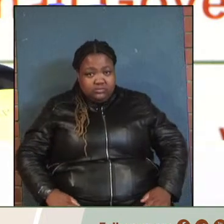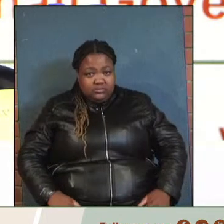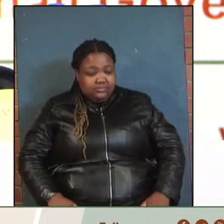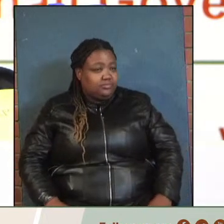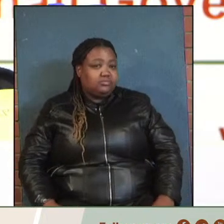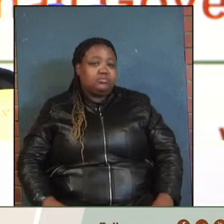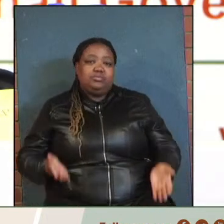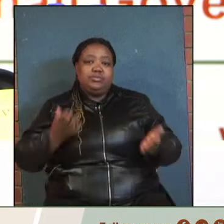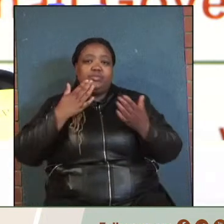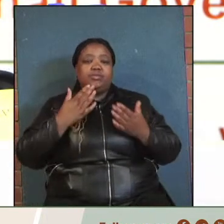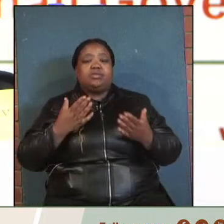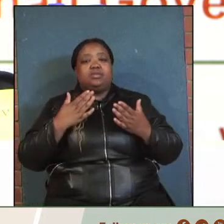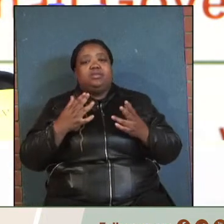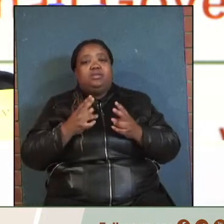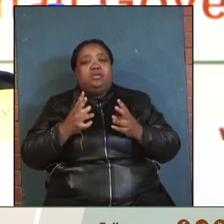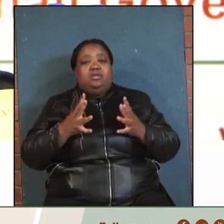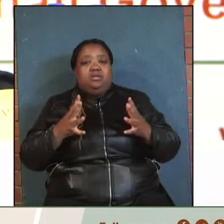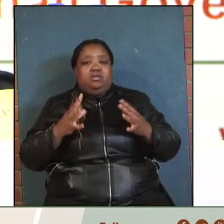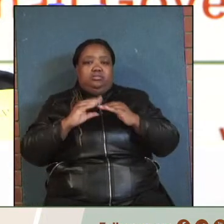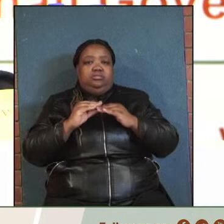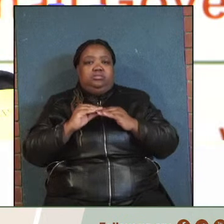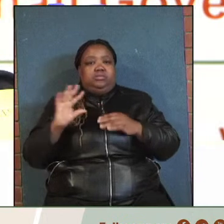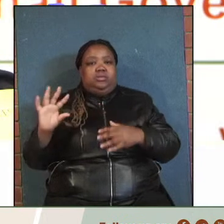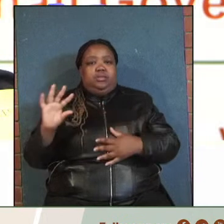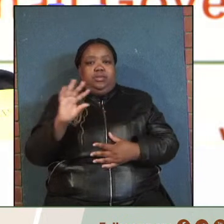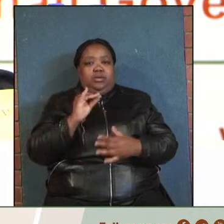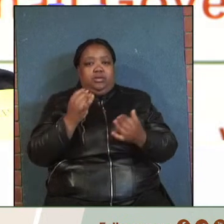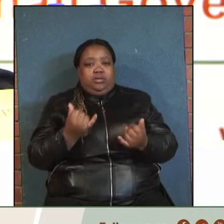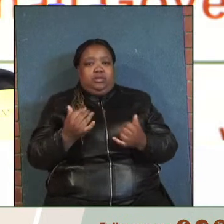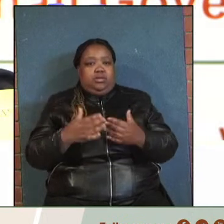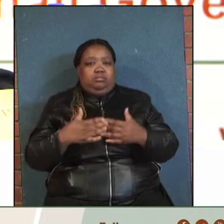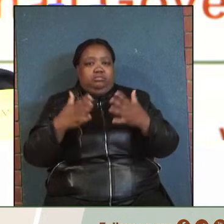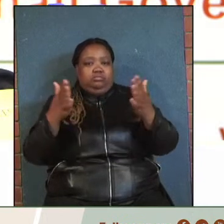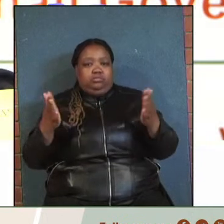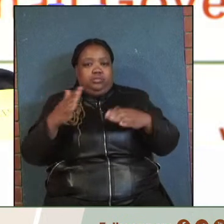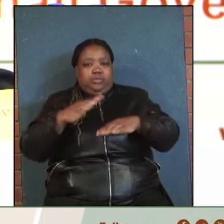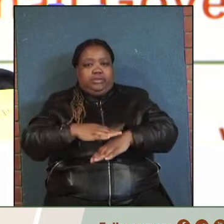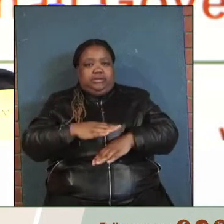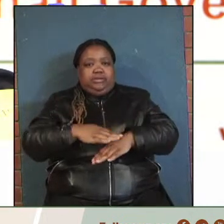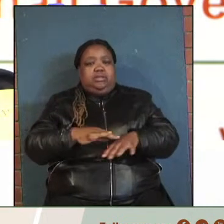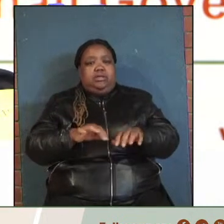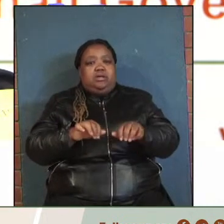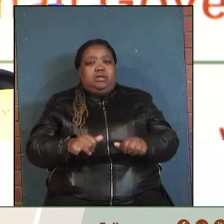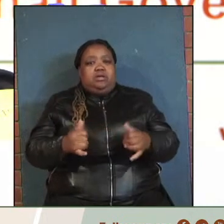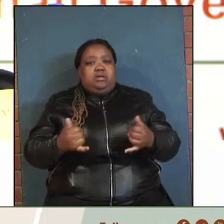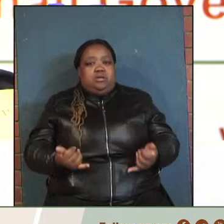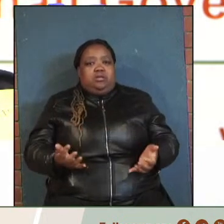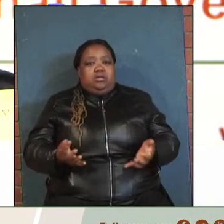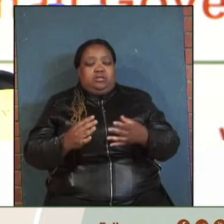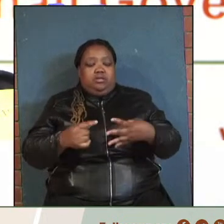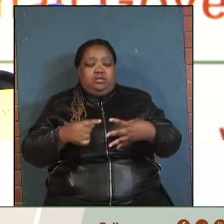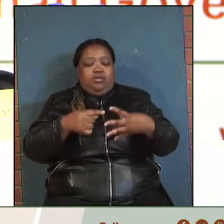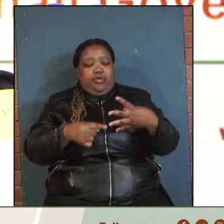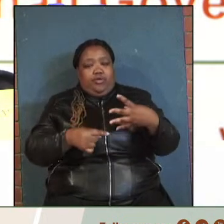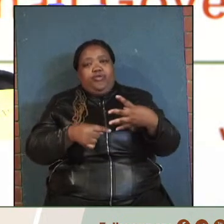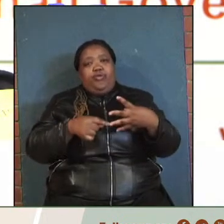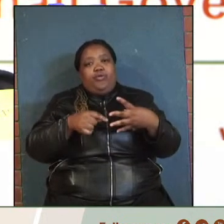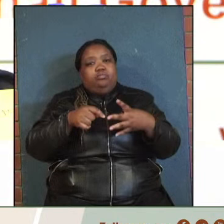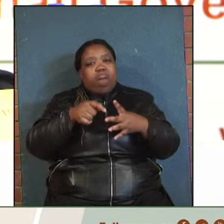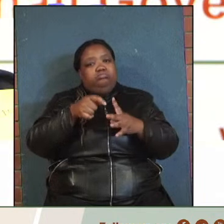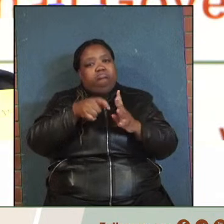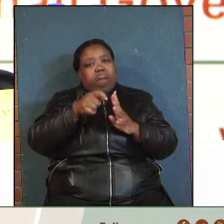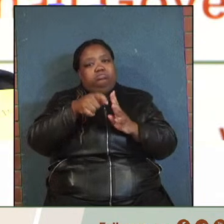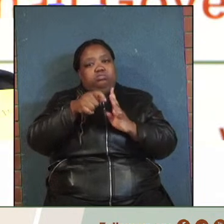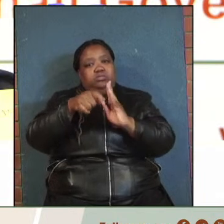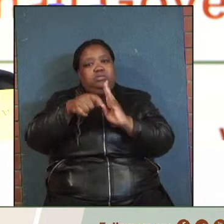Thank you very much, honorable members. I now call for open time and will only allow 4 participants to speak